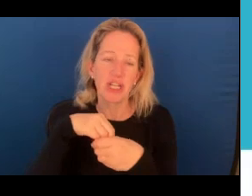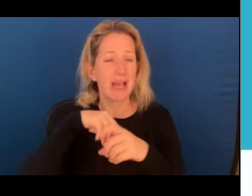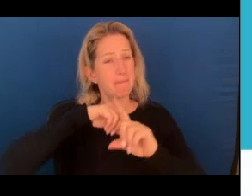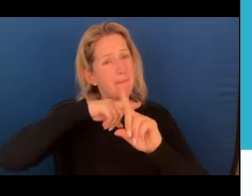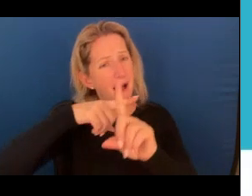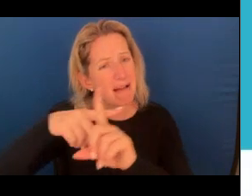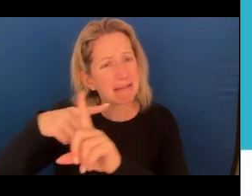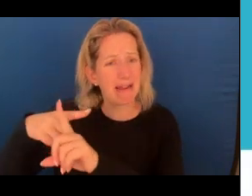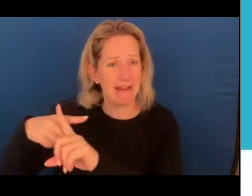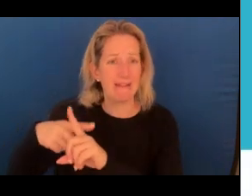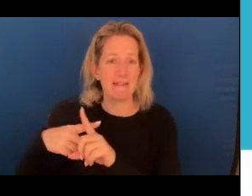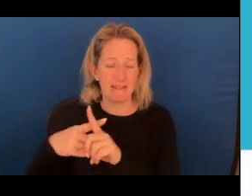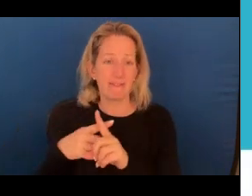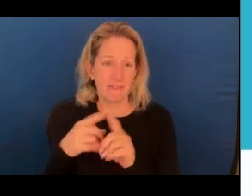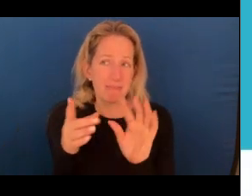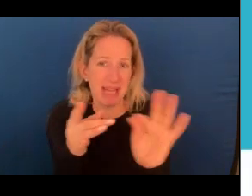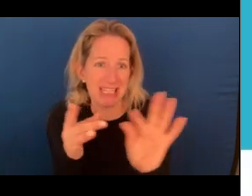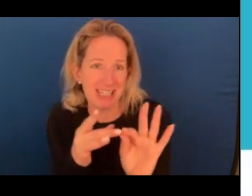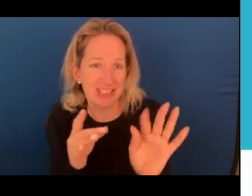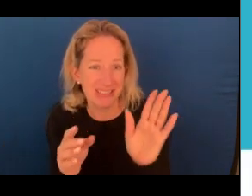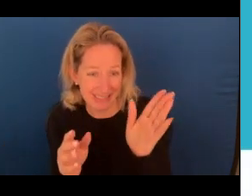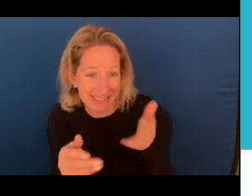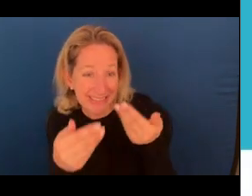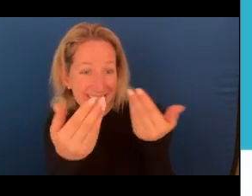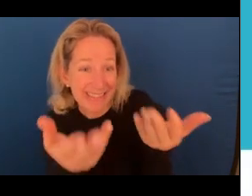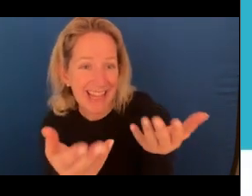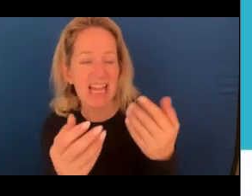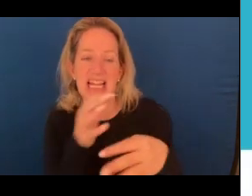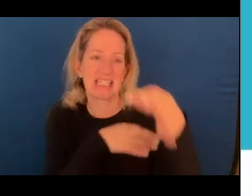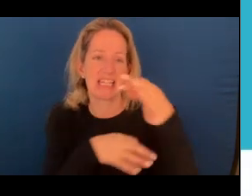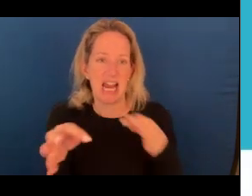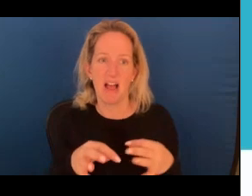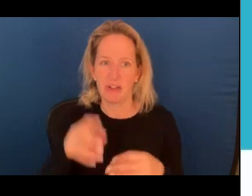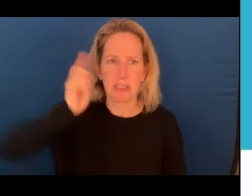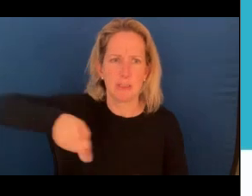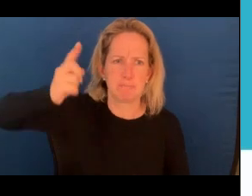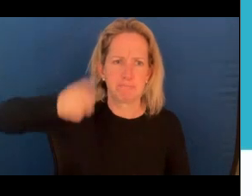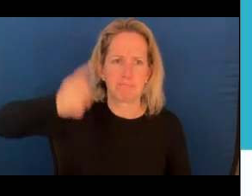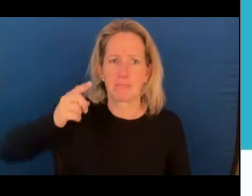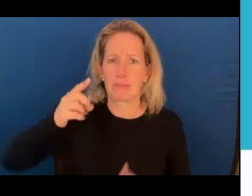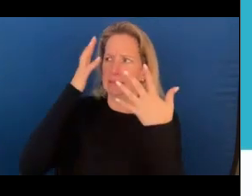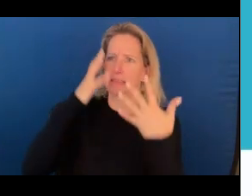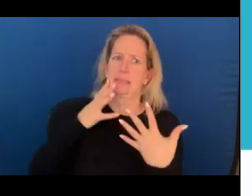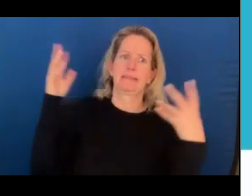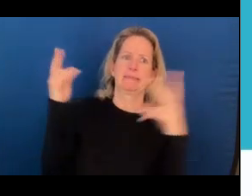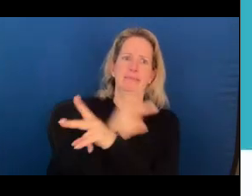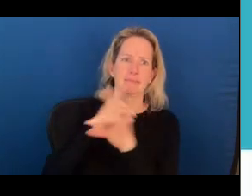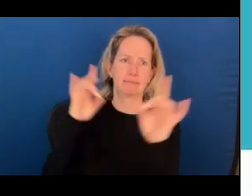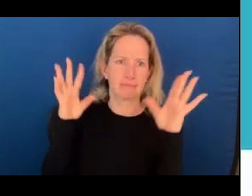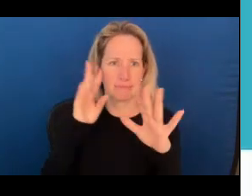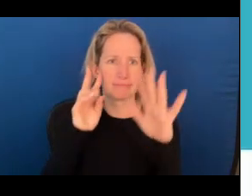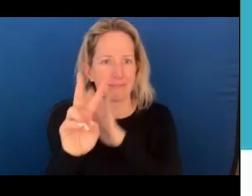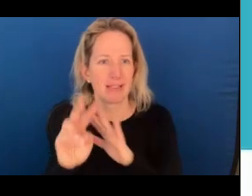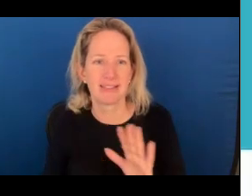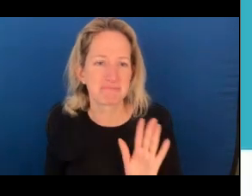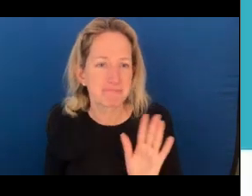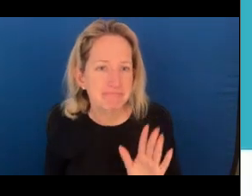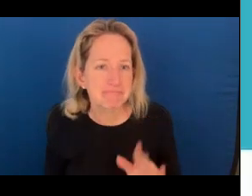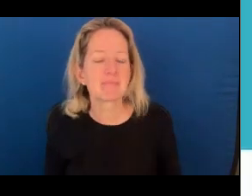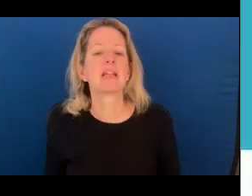need versus kind of the doom and gloom. Skipping ahead, next slide. Party with a Purpose, we